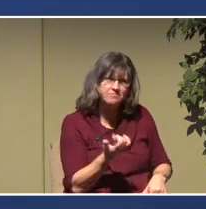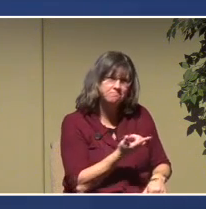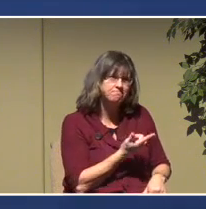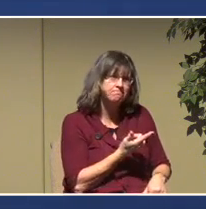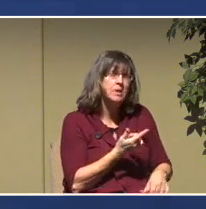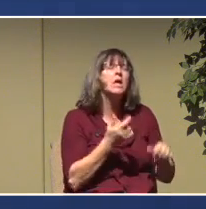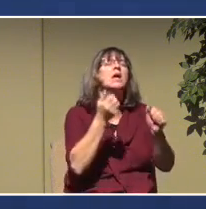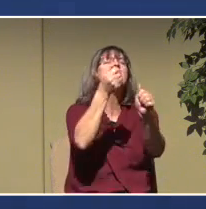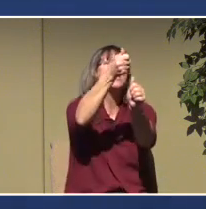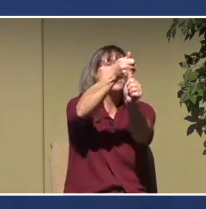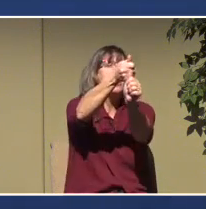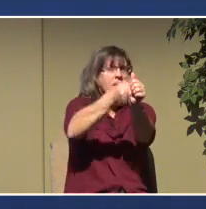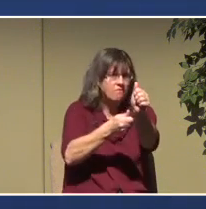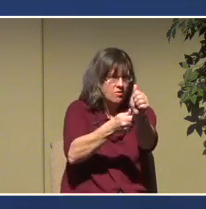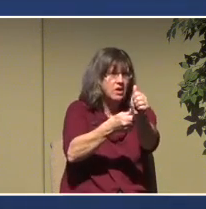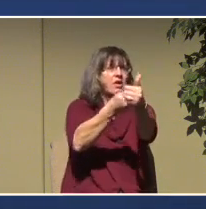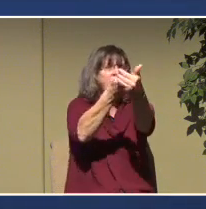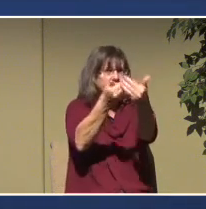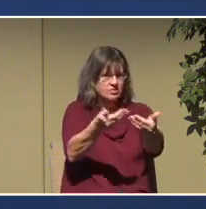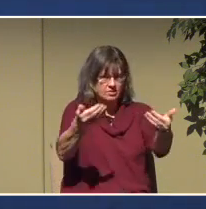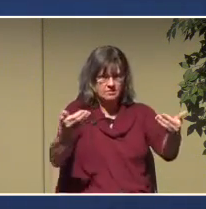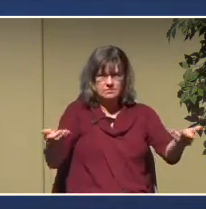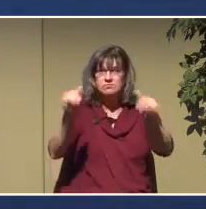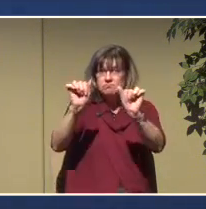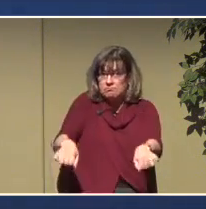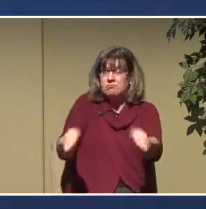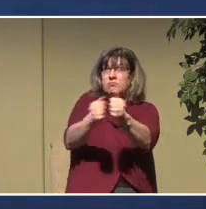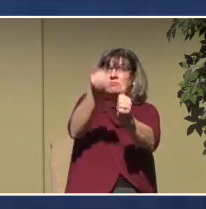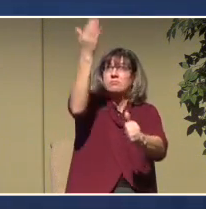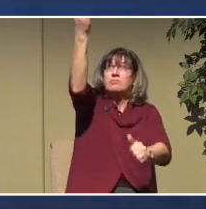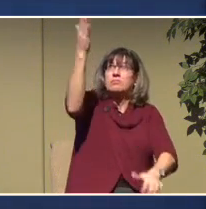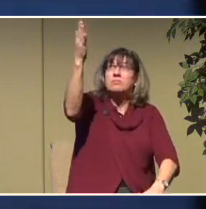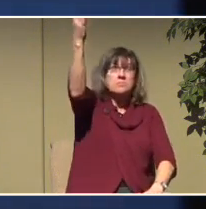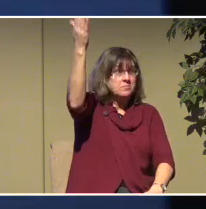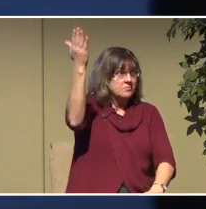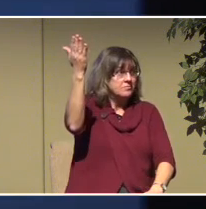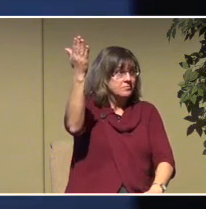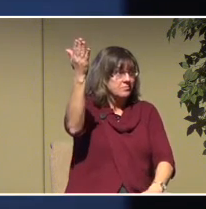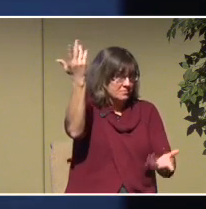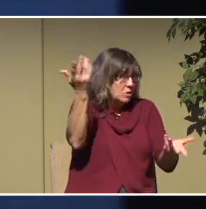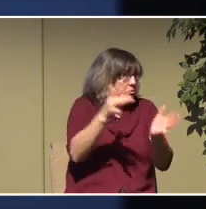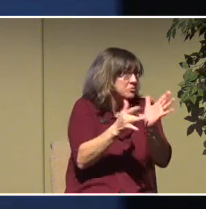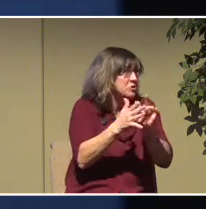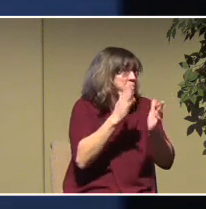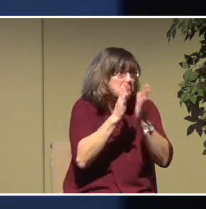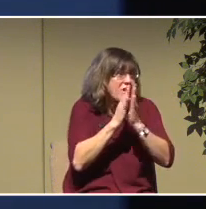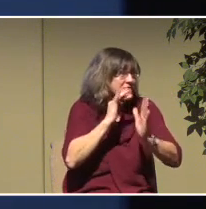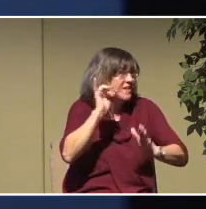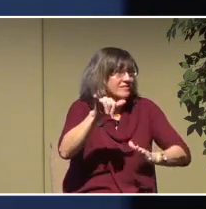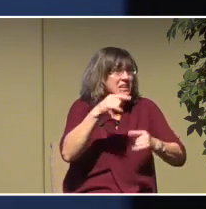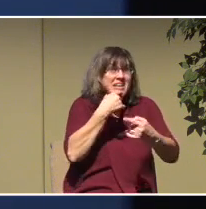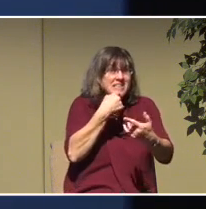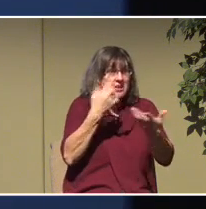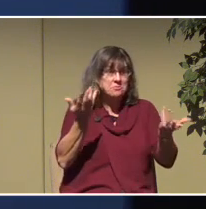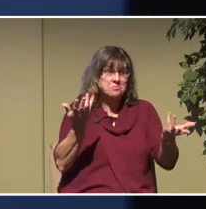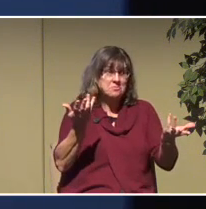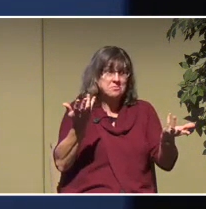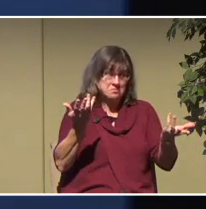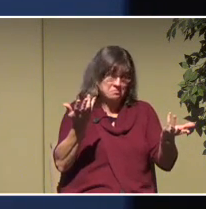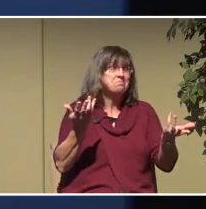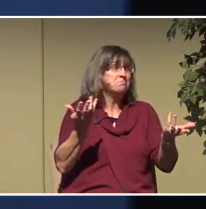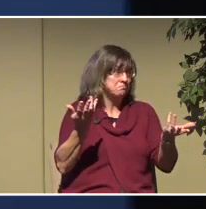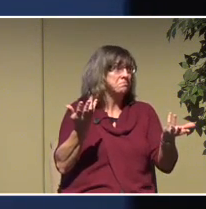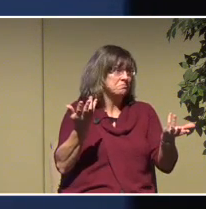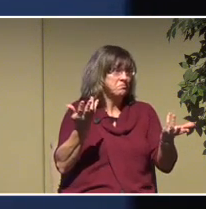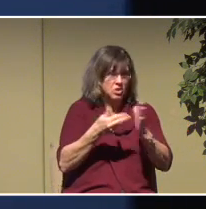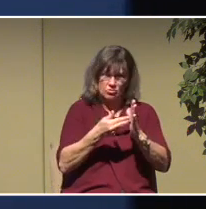is possible for God. That's what Jesus prayed. That's what he said. It's